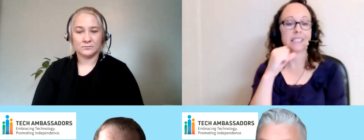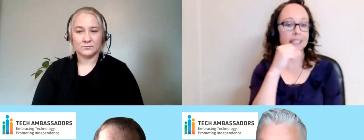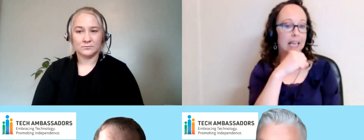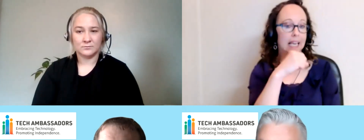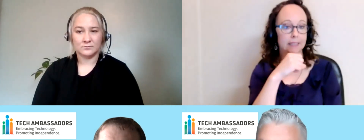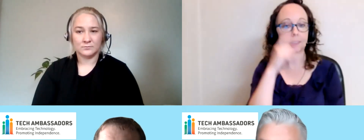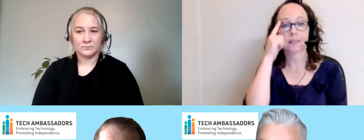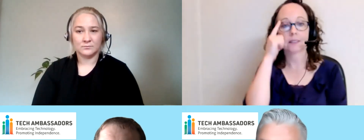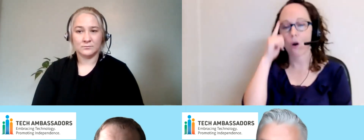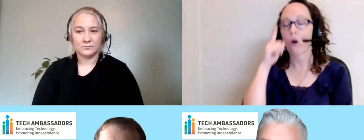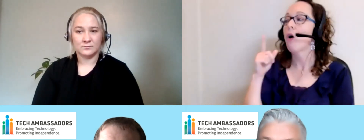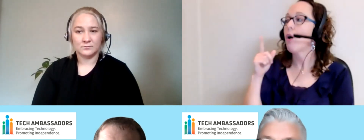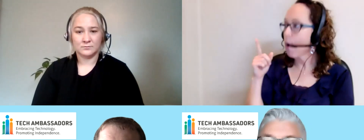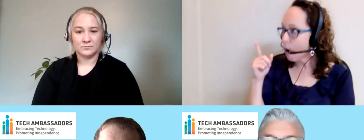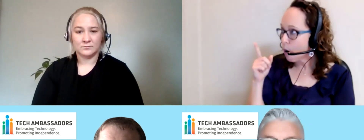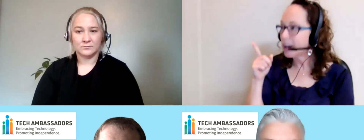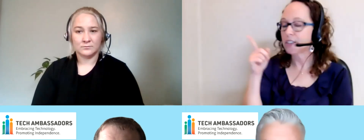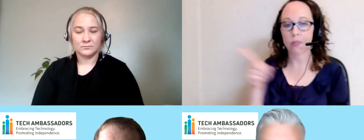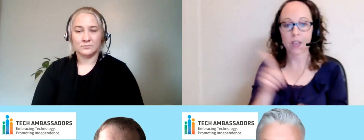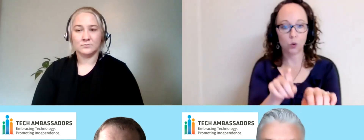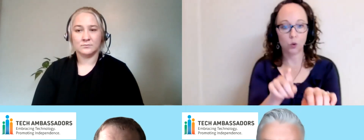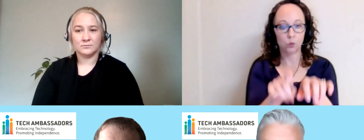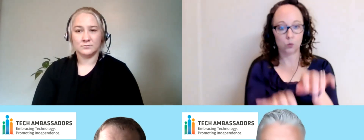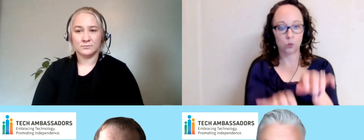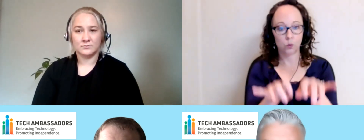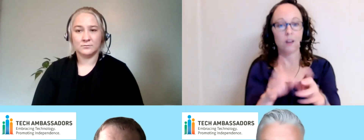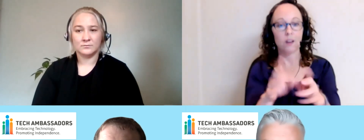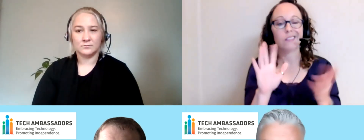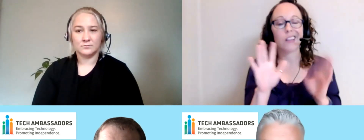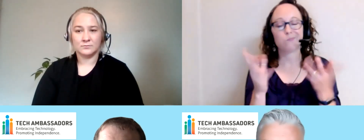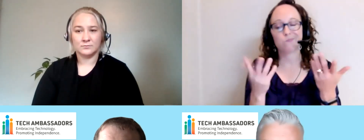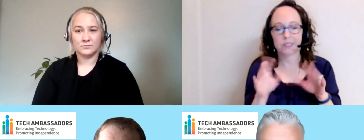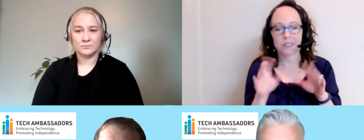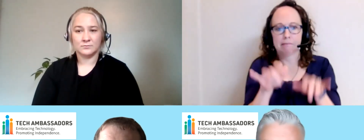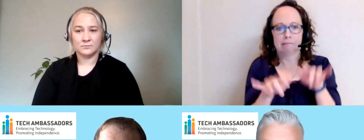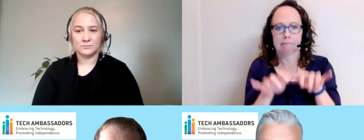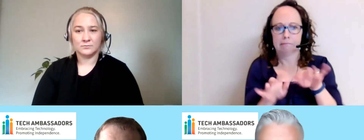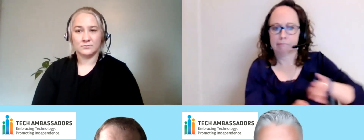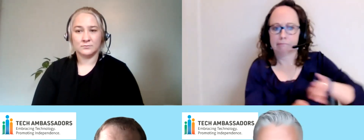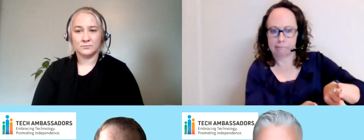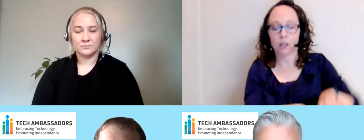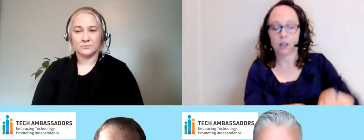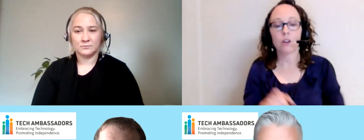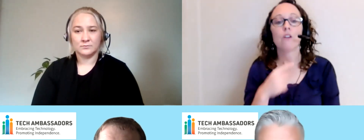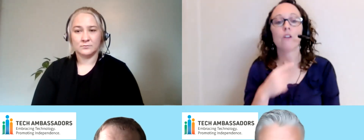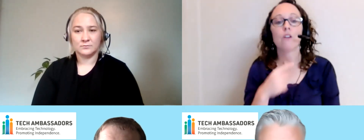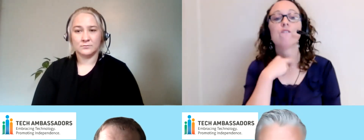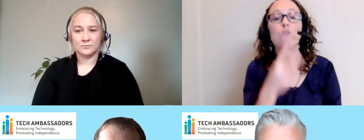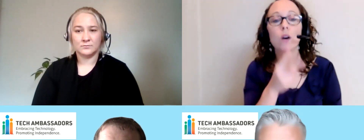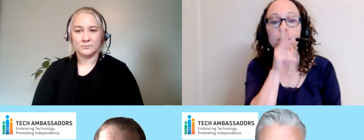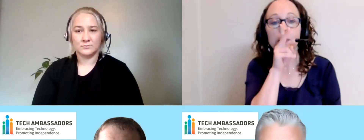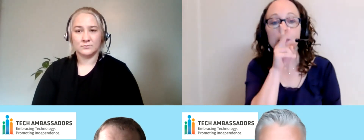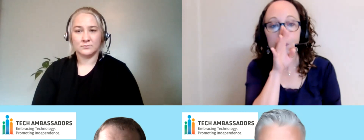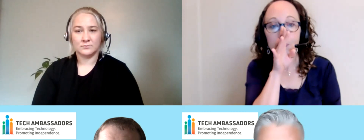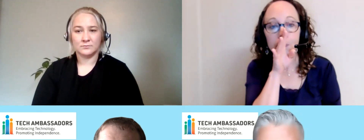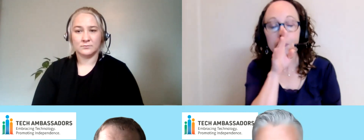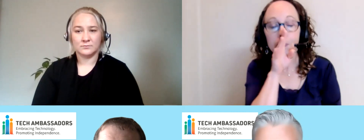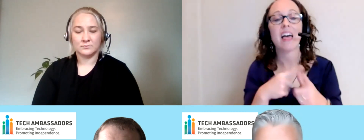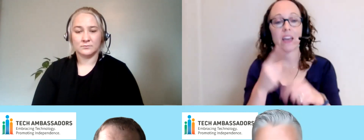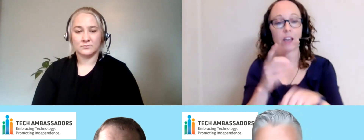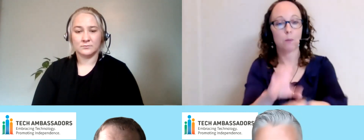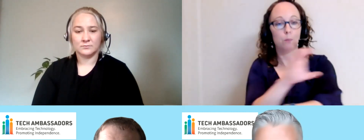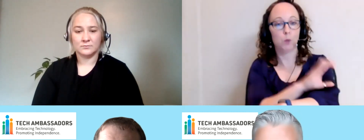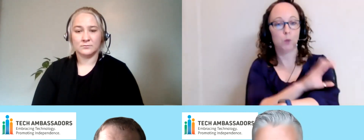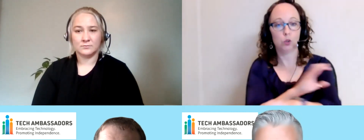on your Yeah. computer? yeah, Okay. but I want to know how